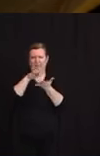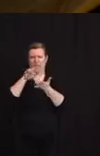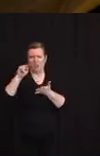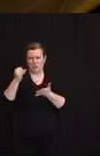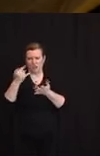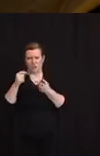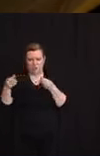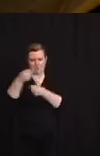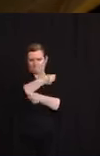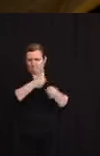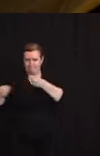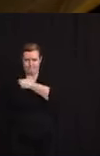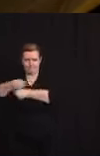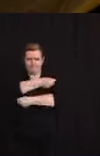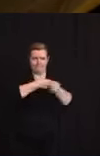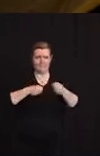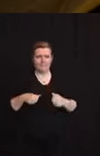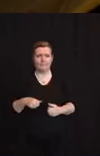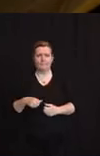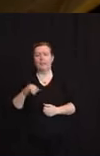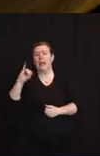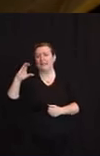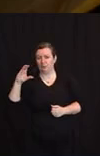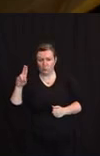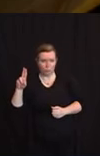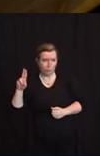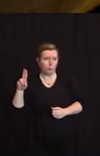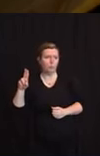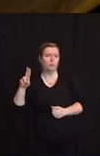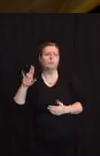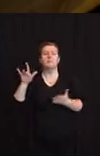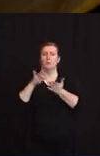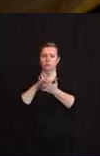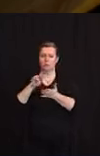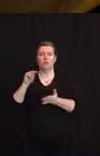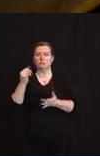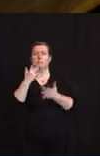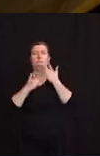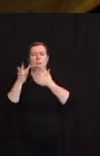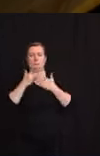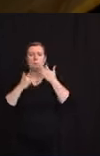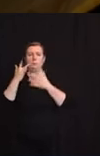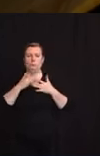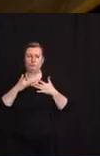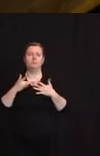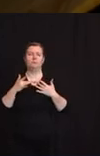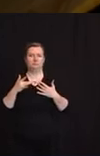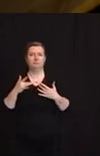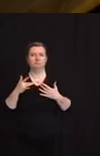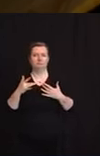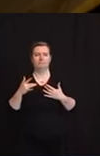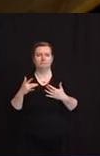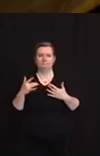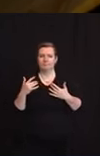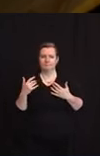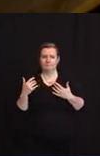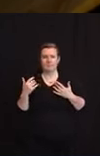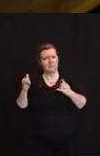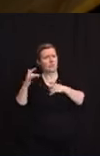units are tight in the central part of the state. We still have capacity because I really think we have